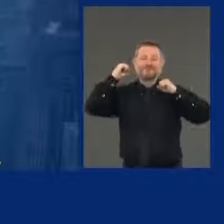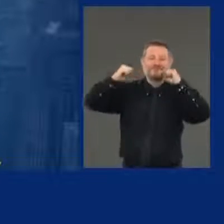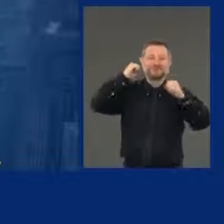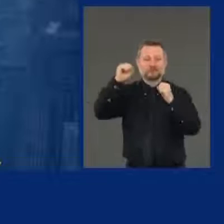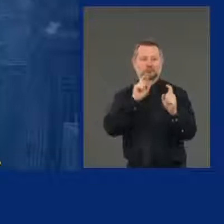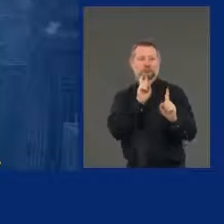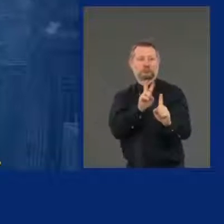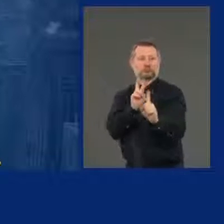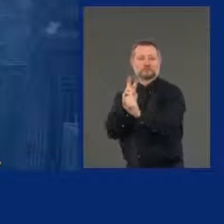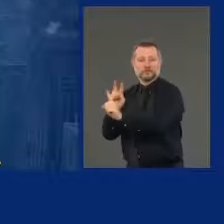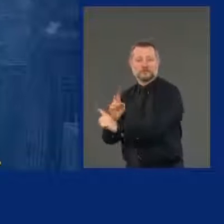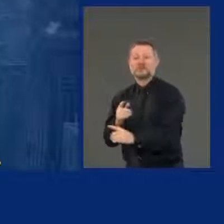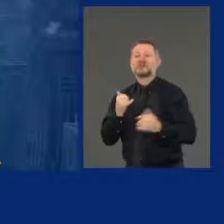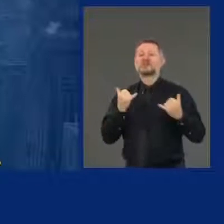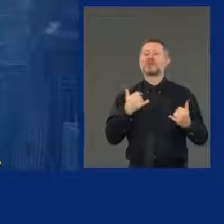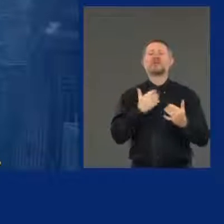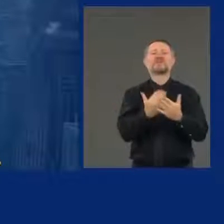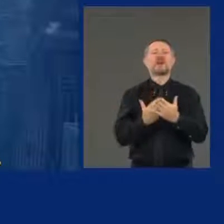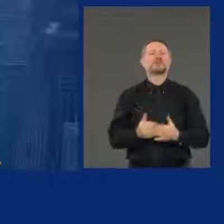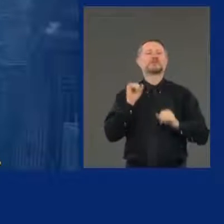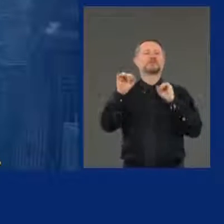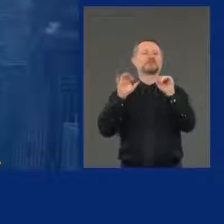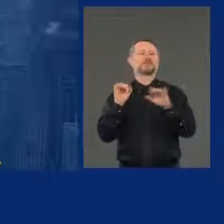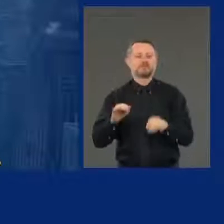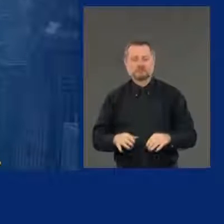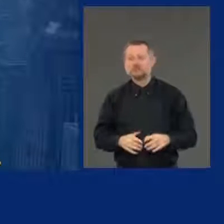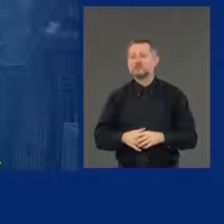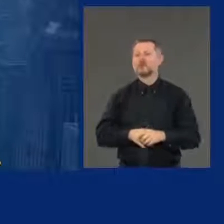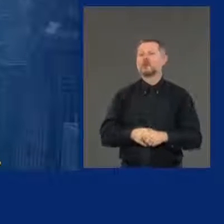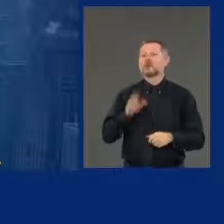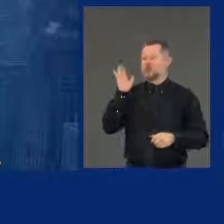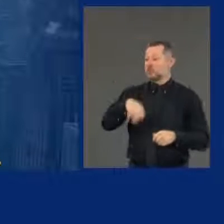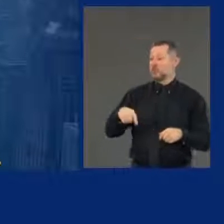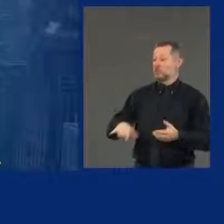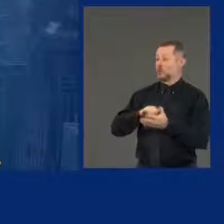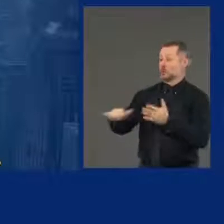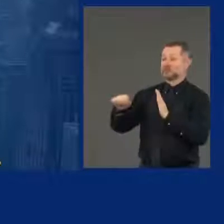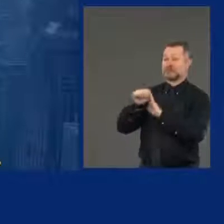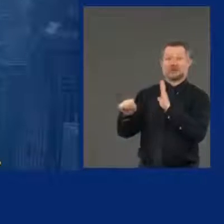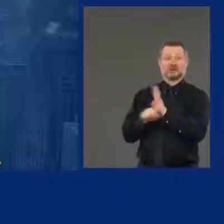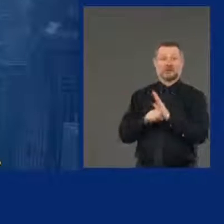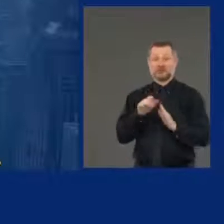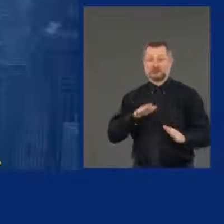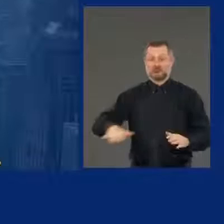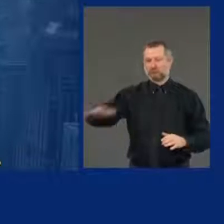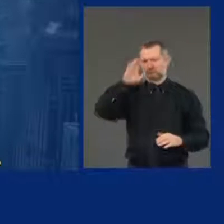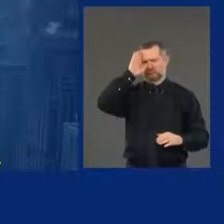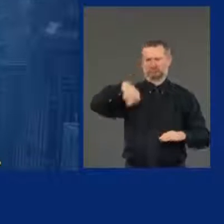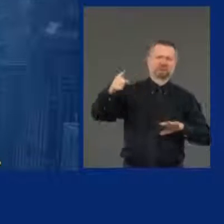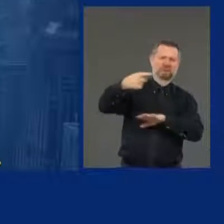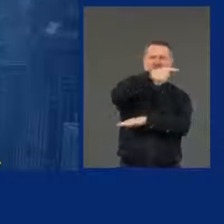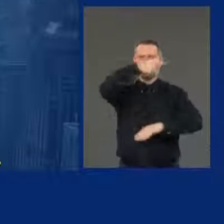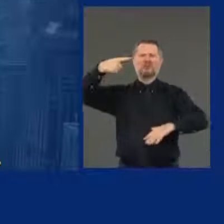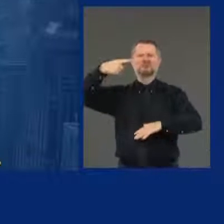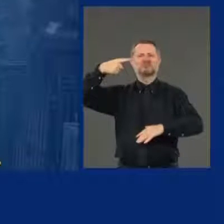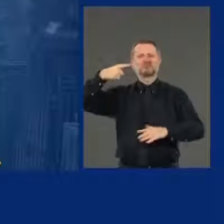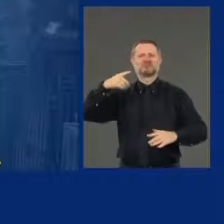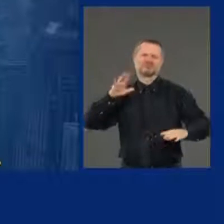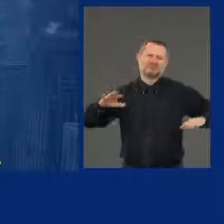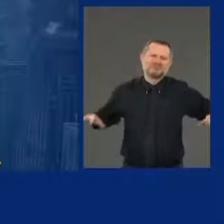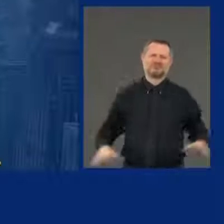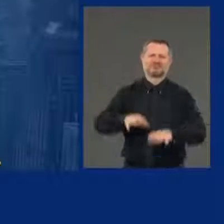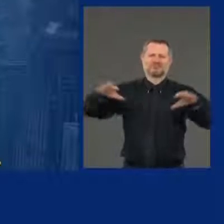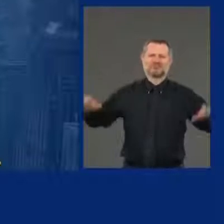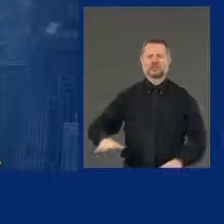Understand the facts. New York State is leading the nation's reduction in the transmission